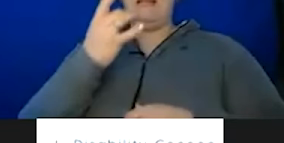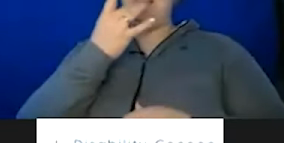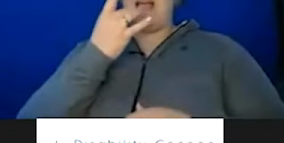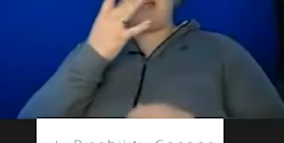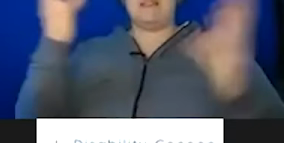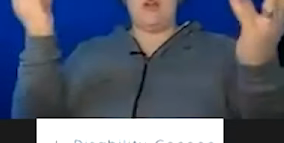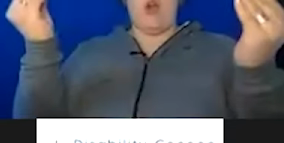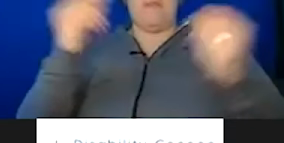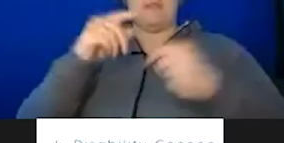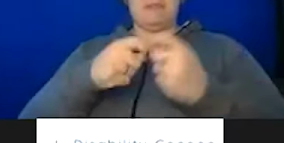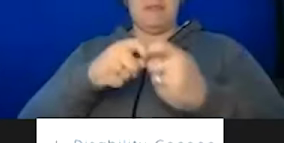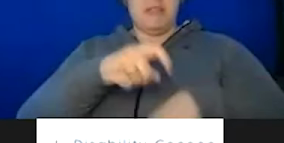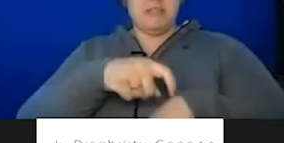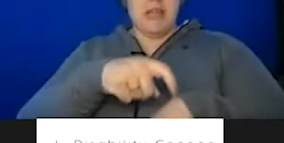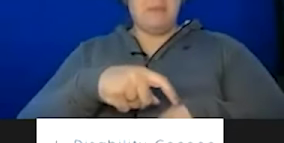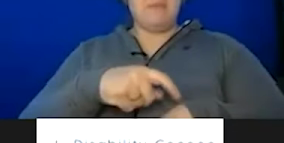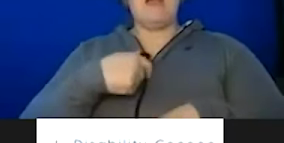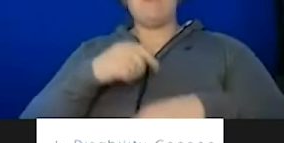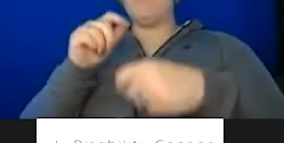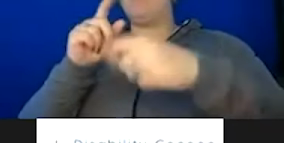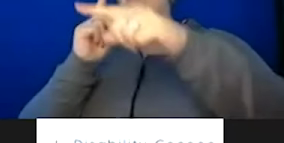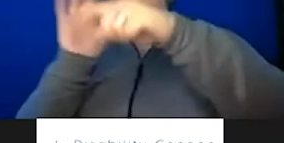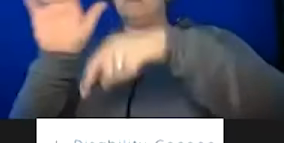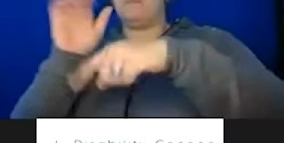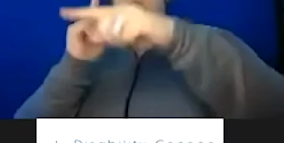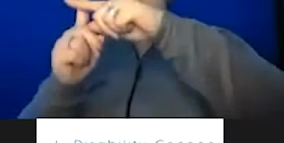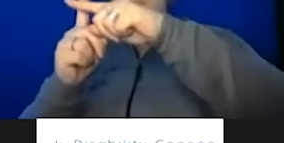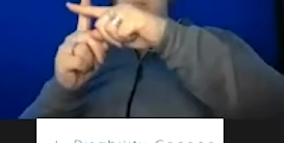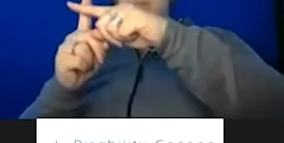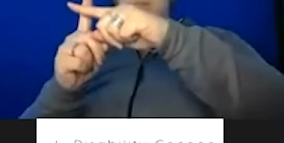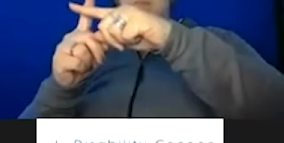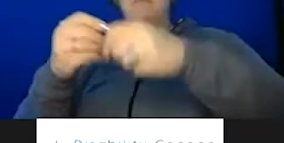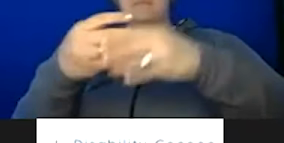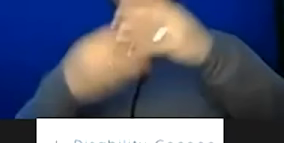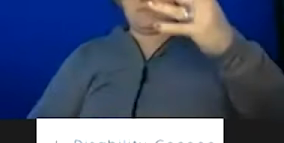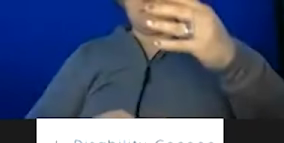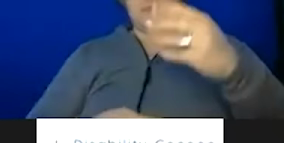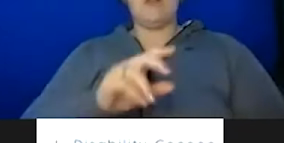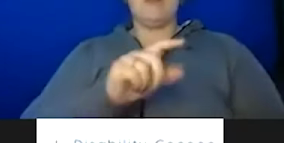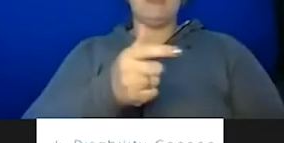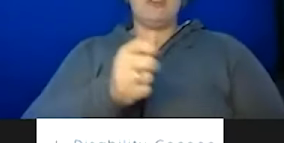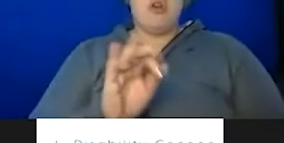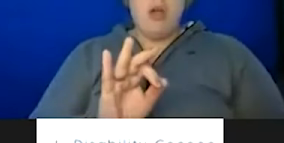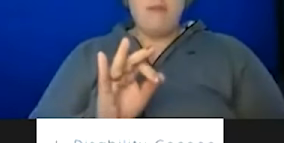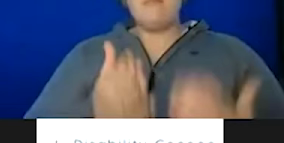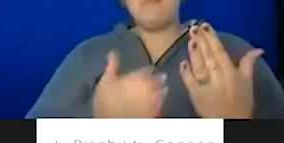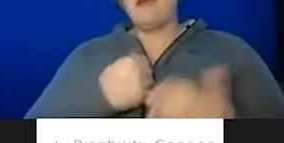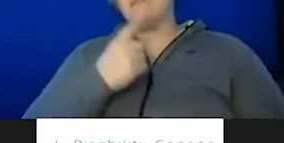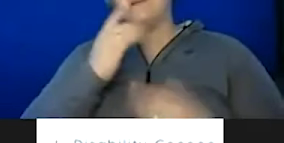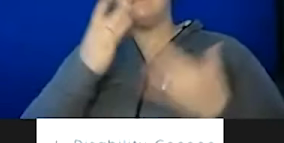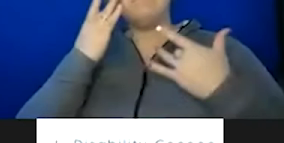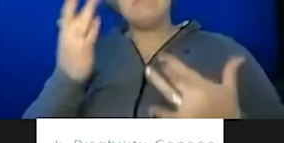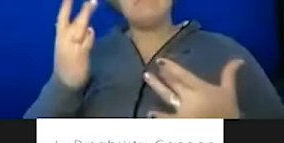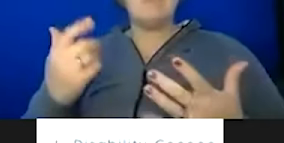again. I'm going to have it turn off. And I'm going to pick my time and say, maybe I usually head to bed around 10.